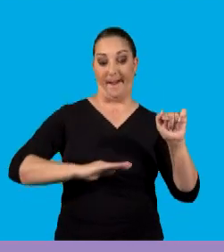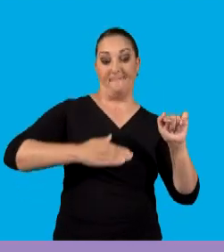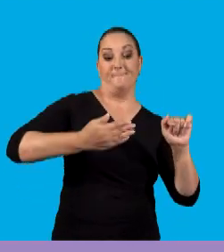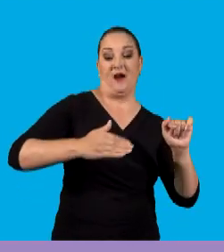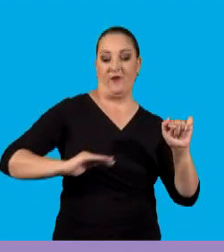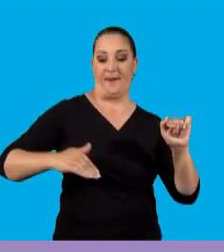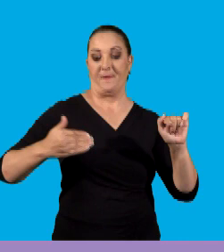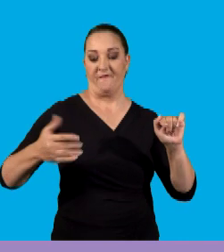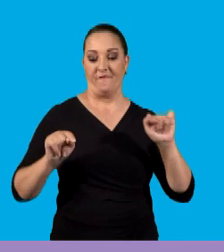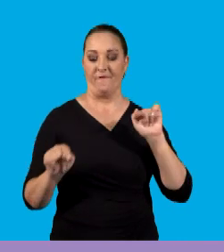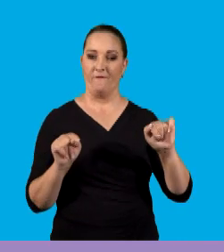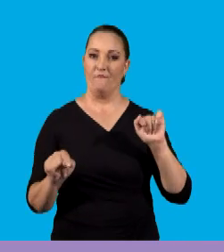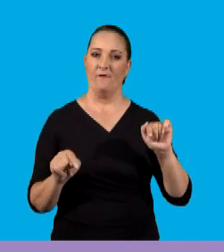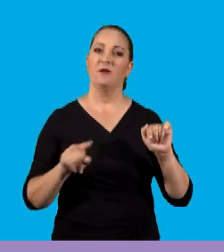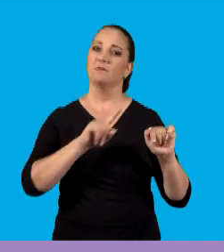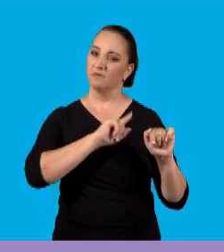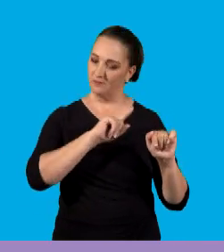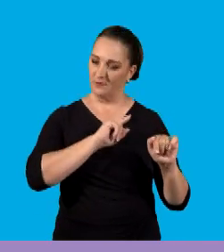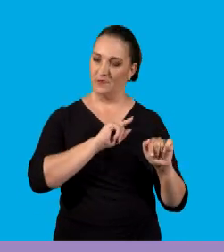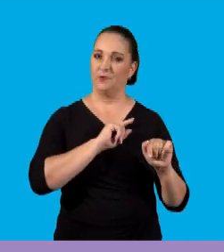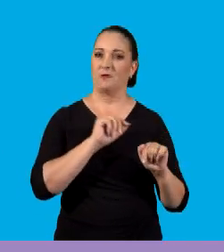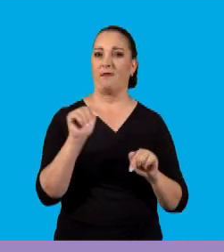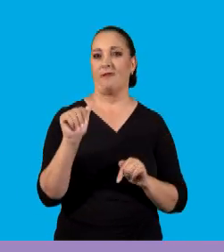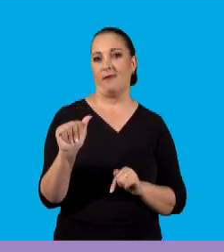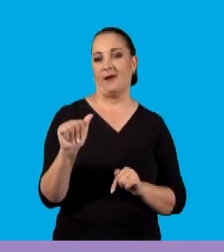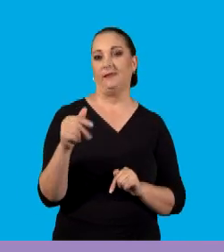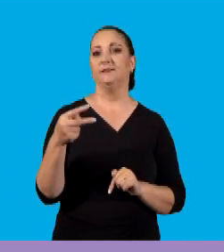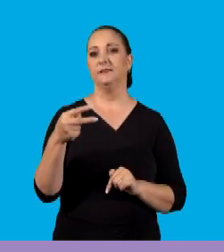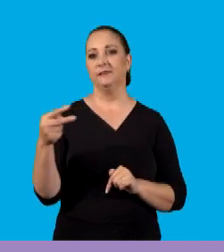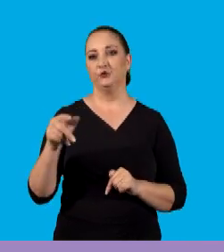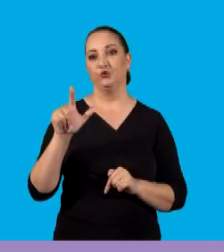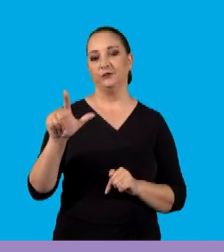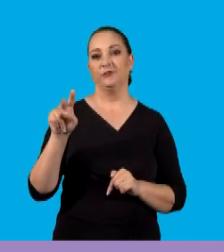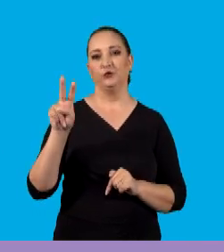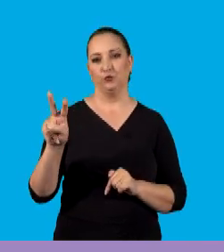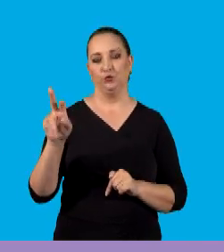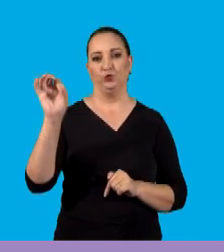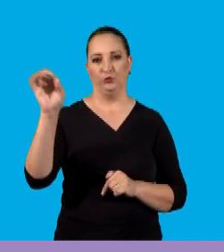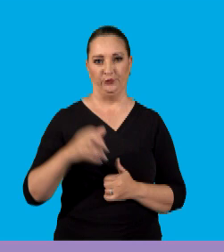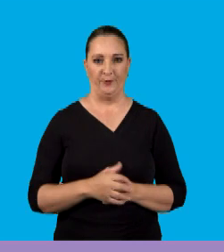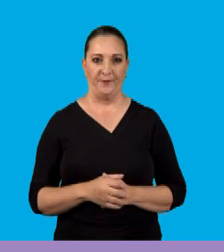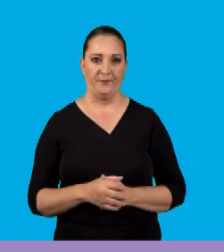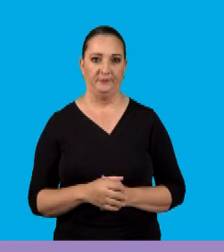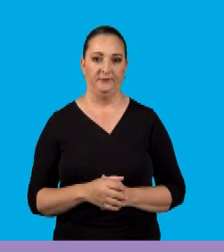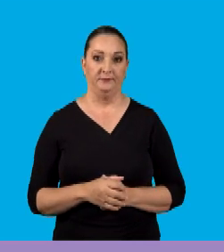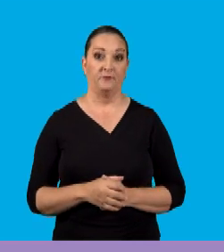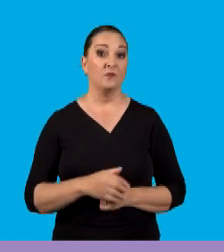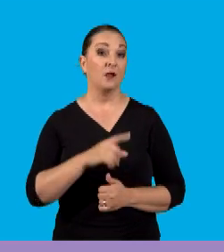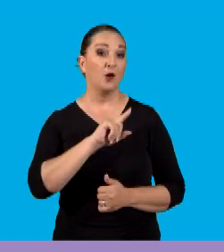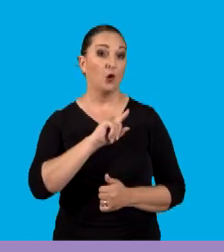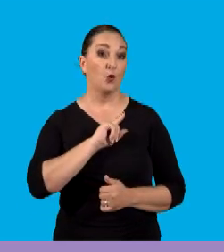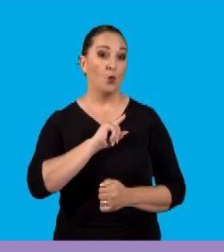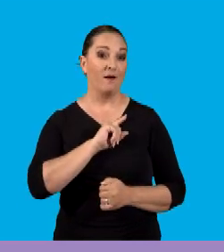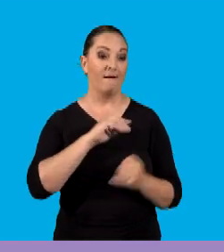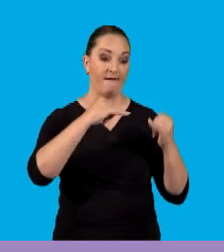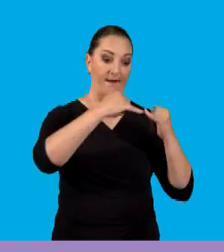parallel lines and above the transversal. Therefore, angle A equals to 72 degrees.